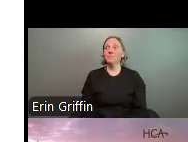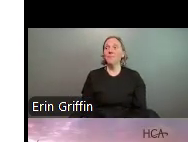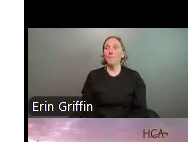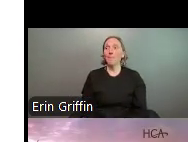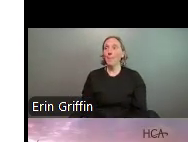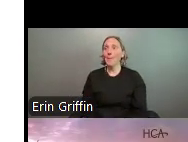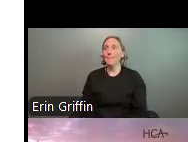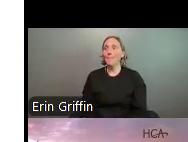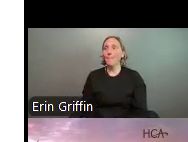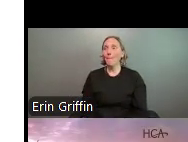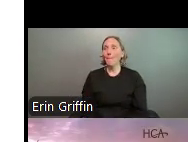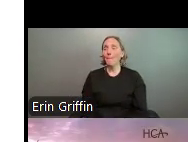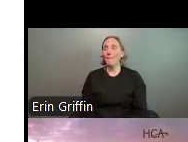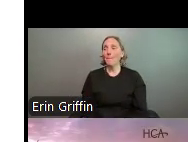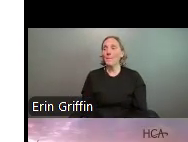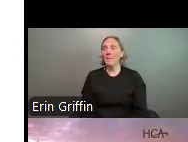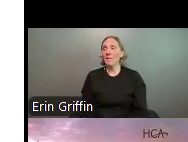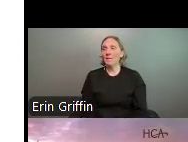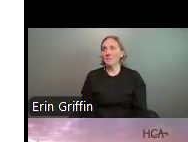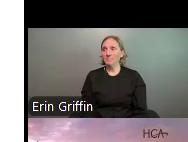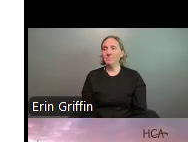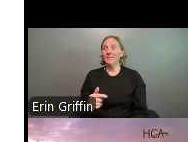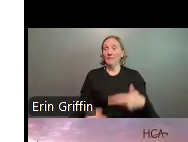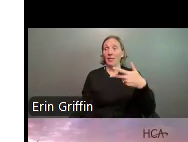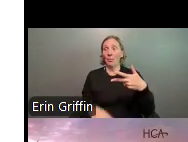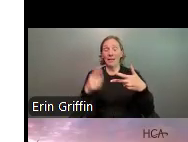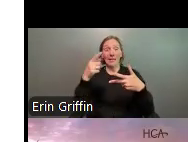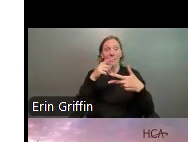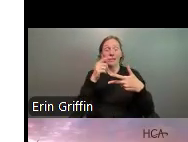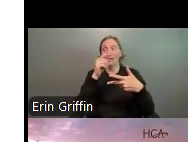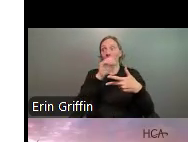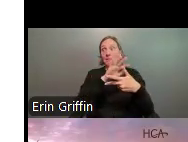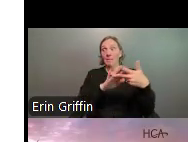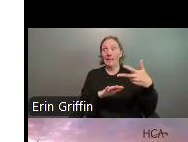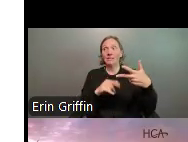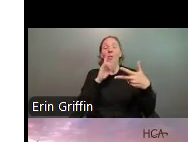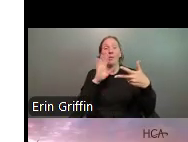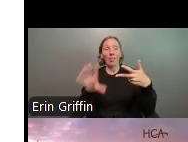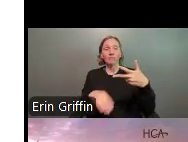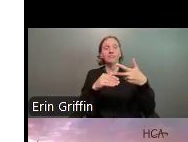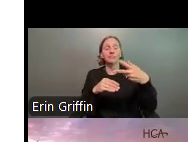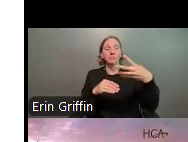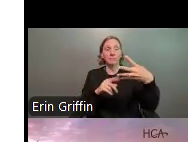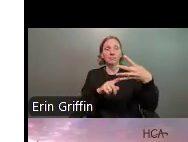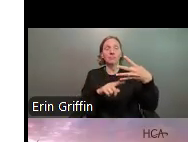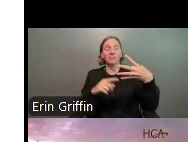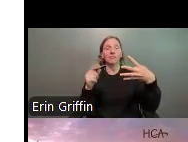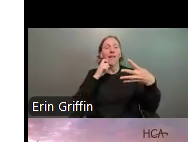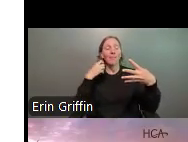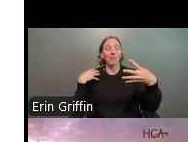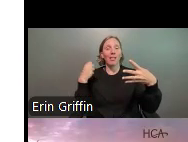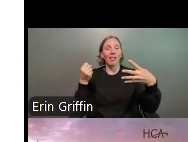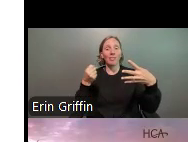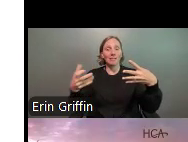So we do offer, again, as we mentioned, 3 plans, and we will be offering Apple Health Expansion. And so we operate in all counties